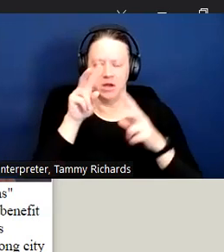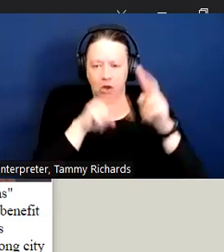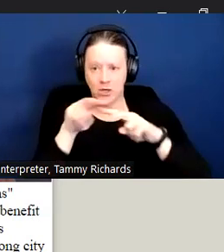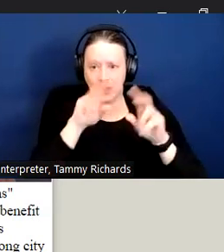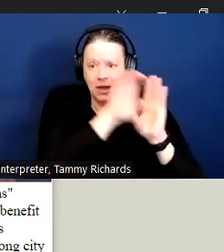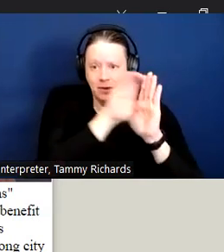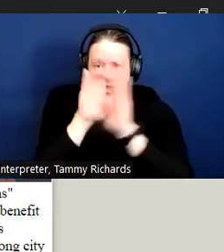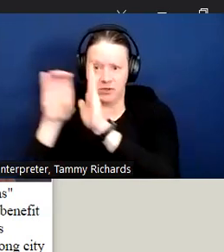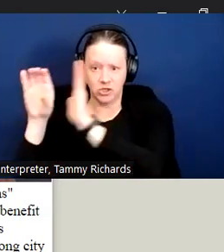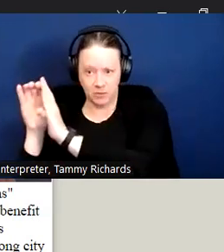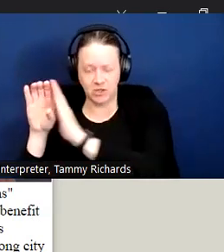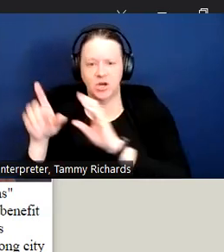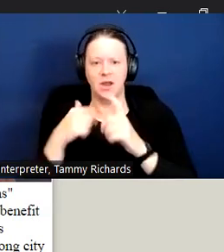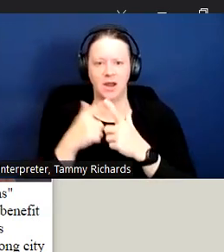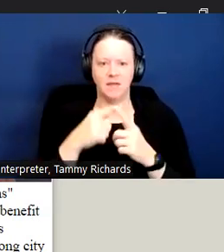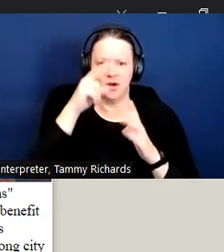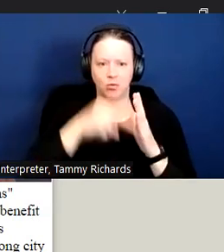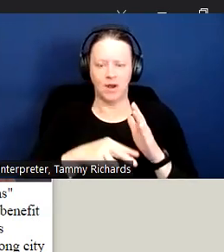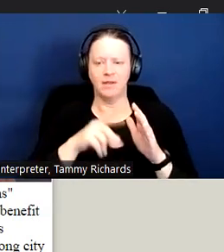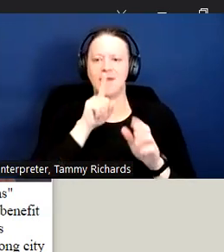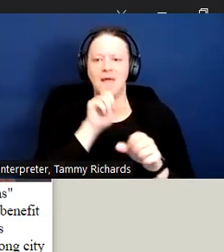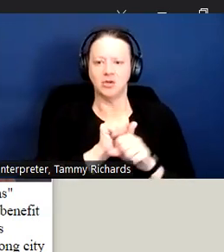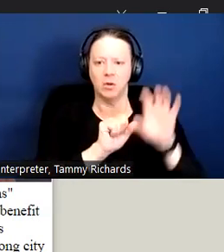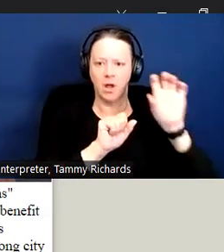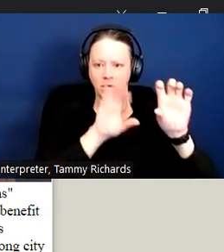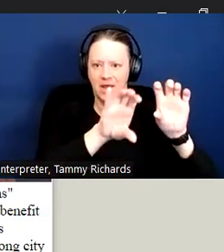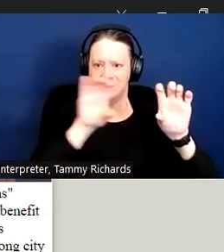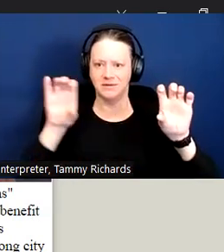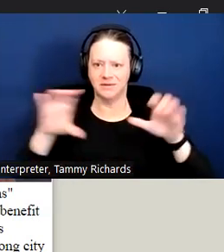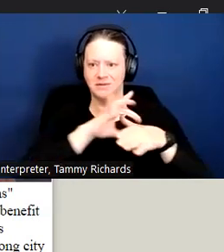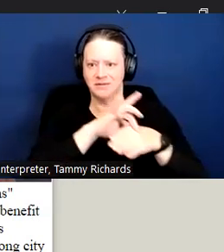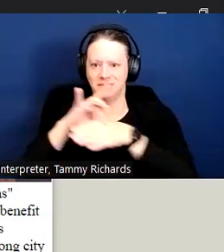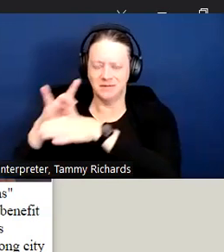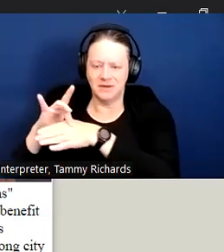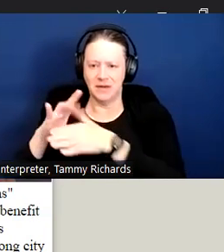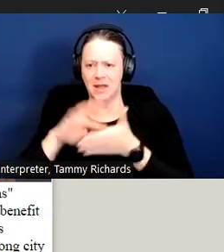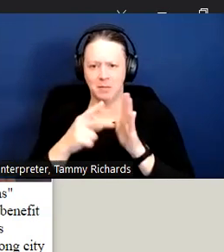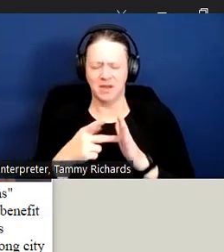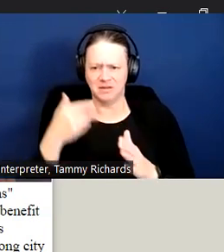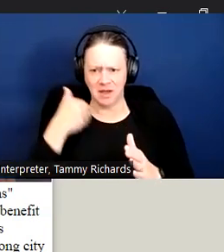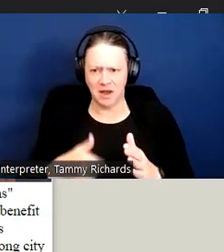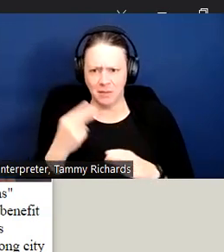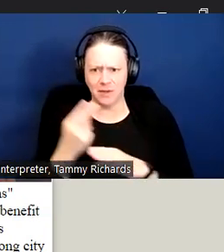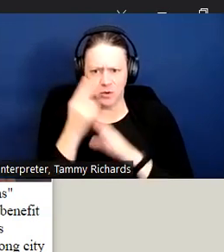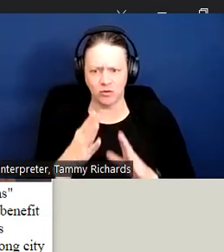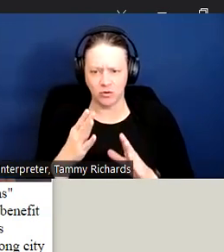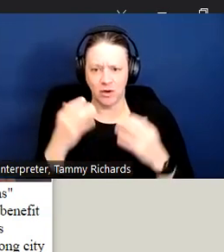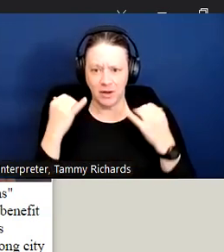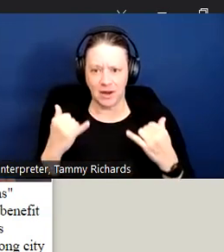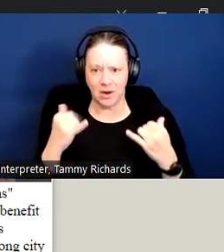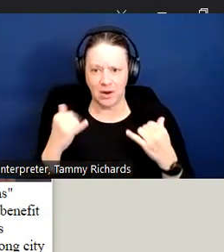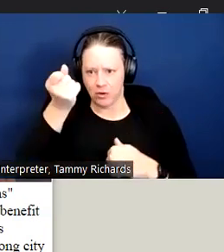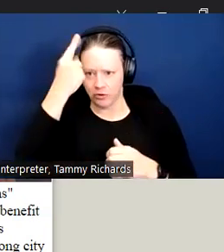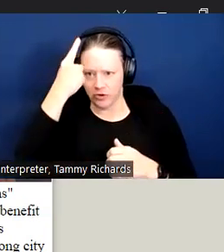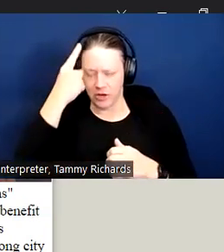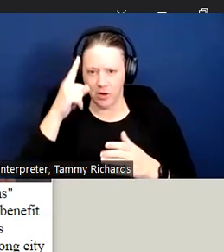three stories, and then it read the actual content of the story. This means I, as the user, now has to